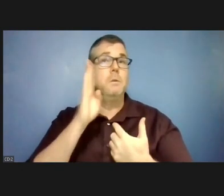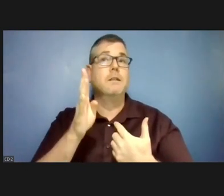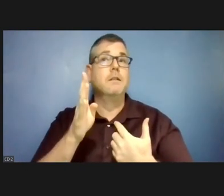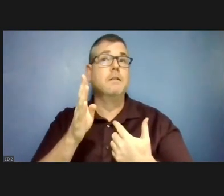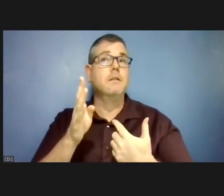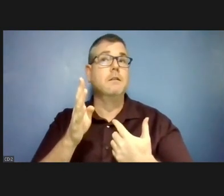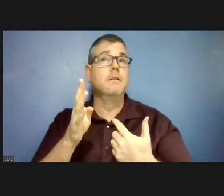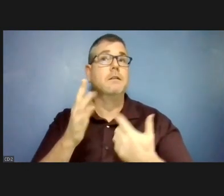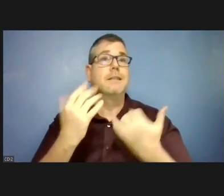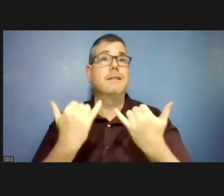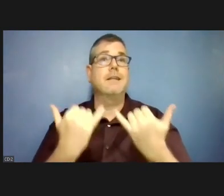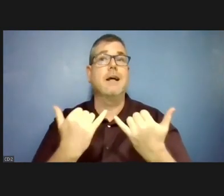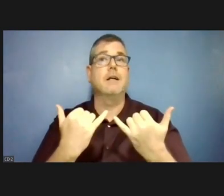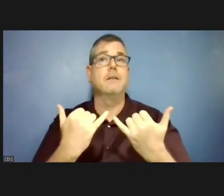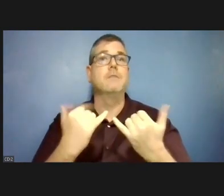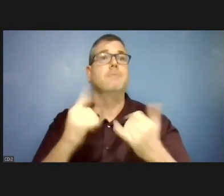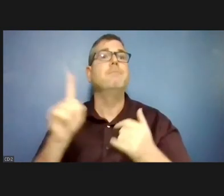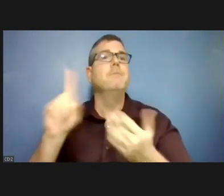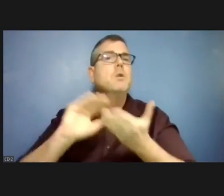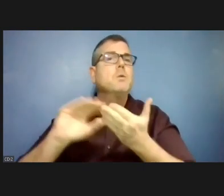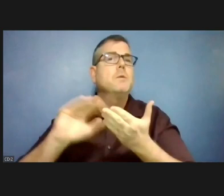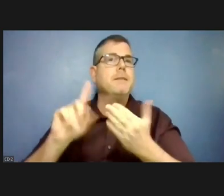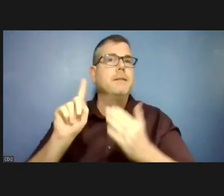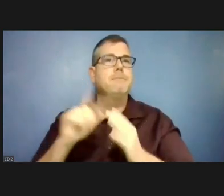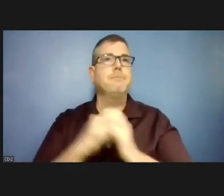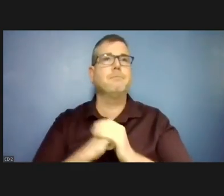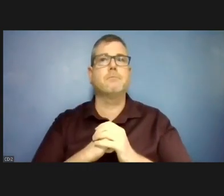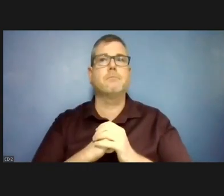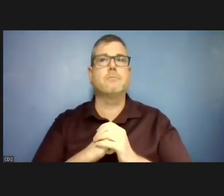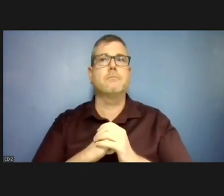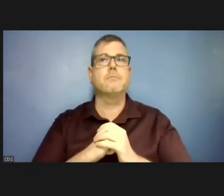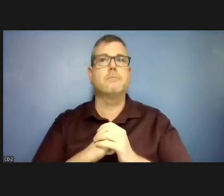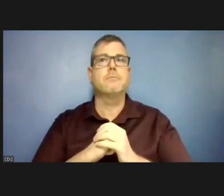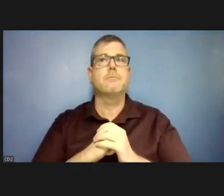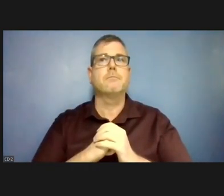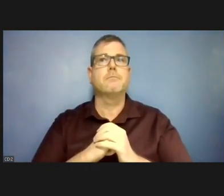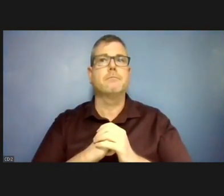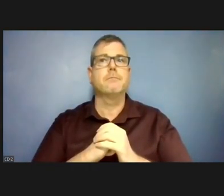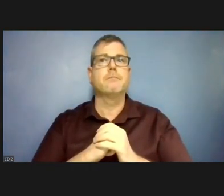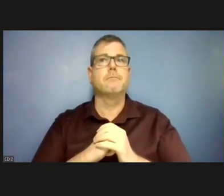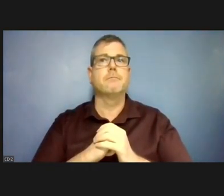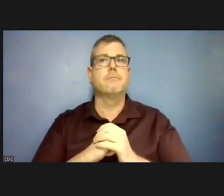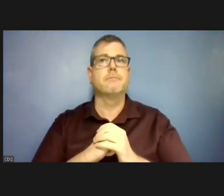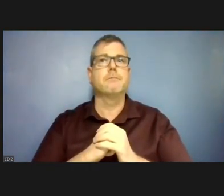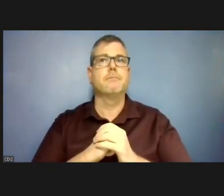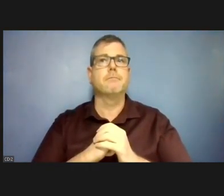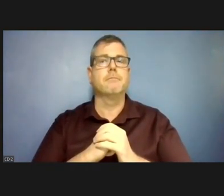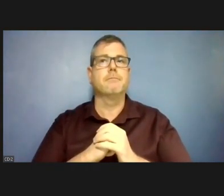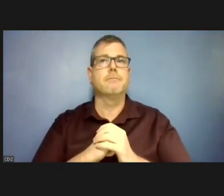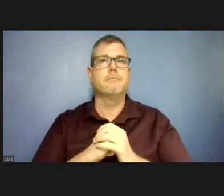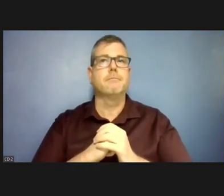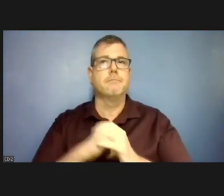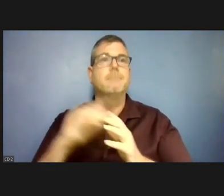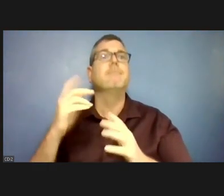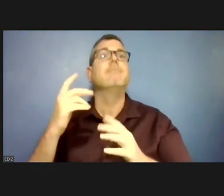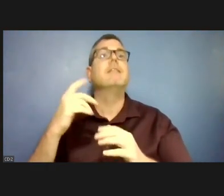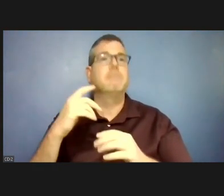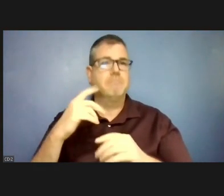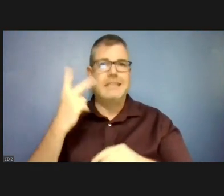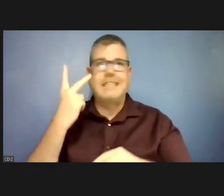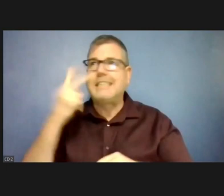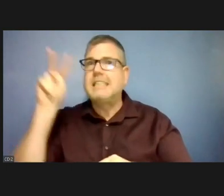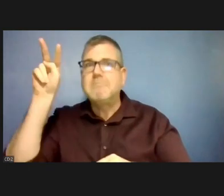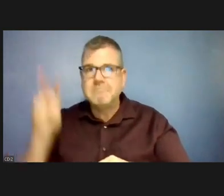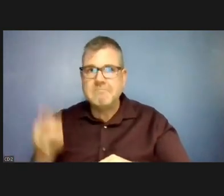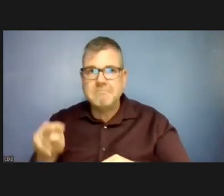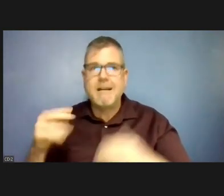excuse me. So we have a couple of questions. One that came up from Marin